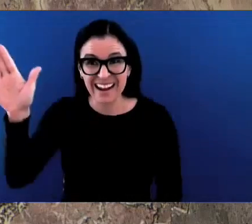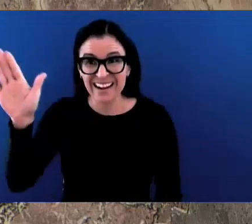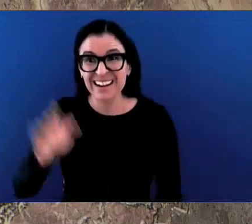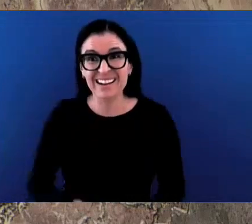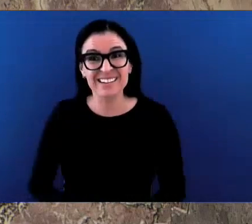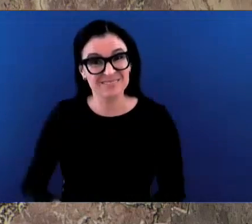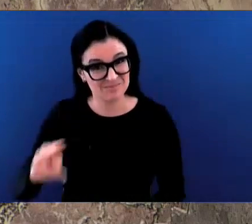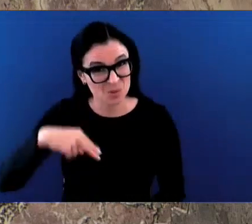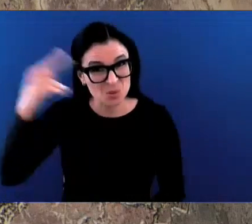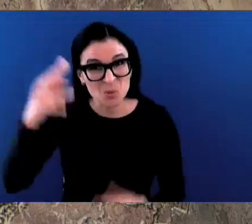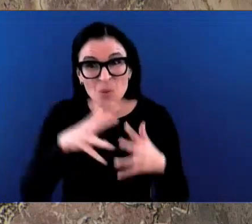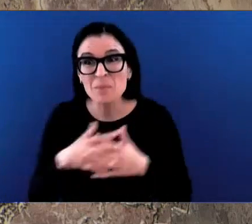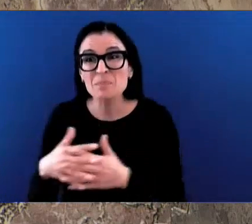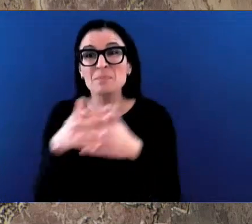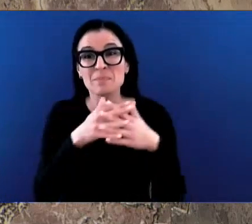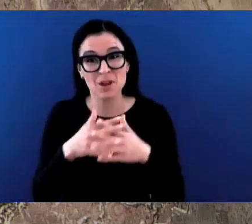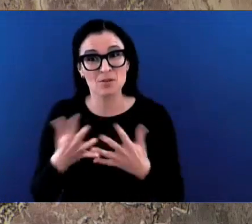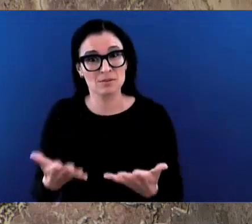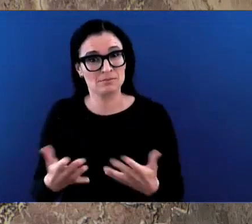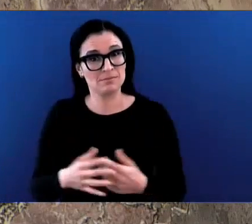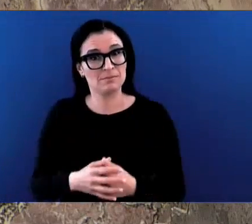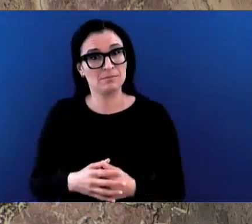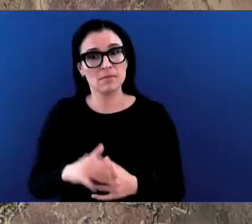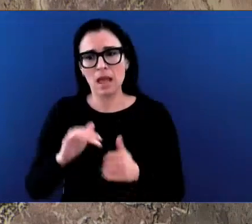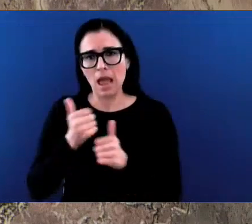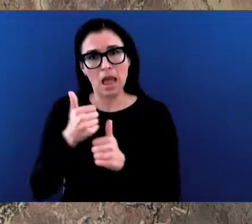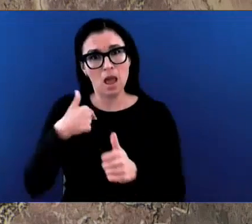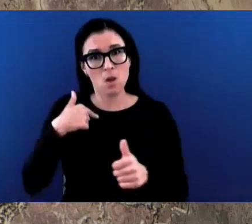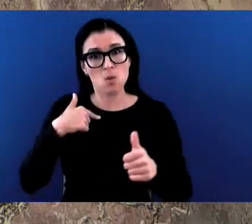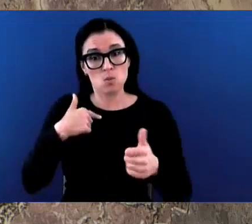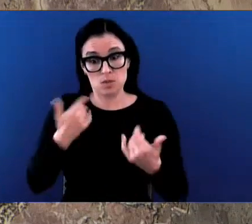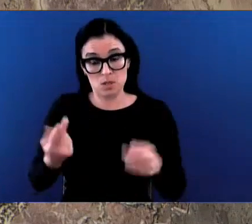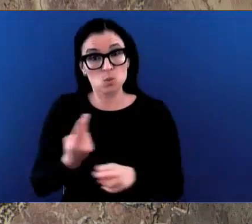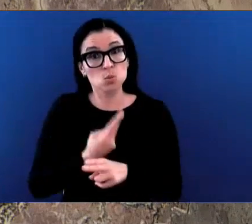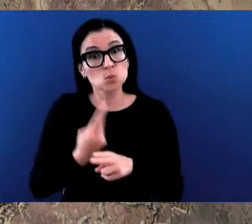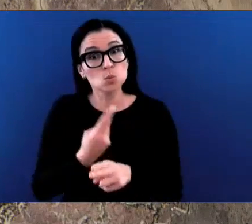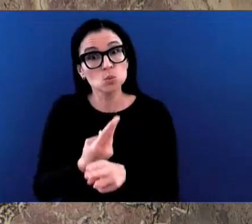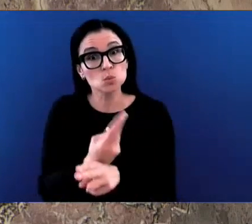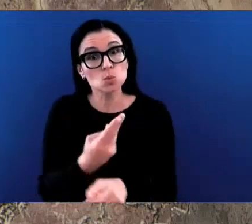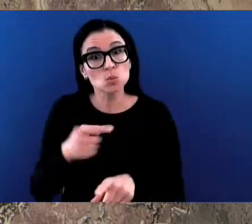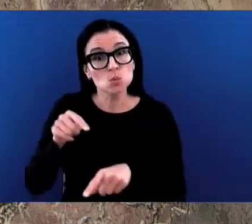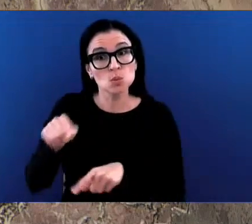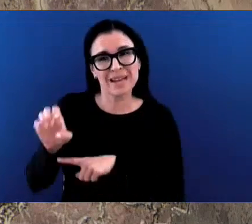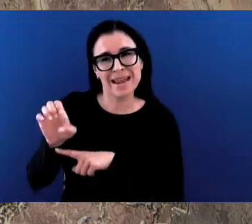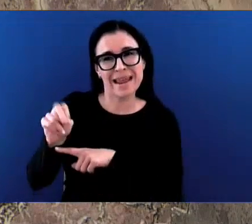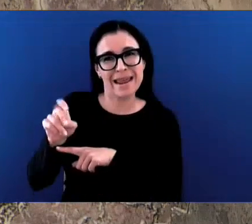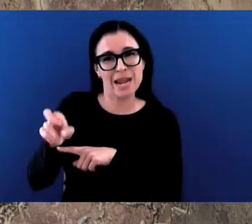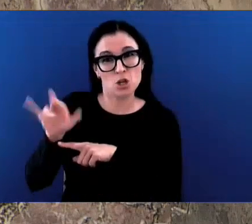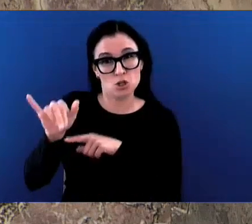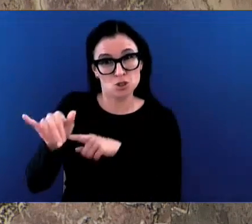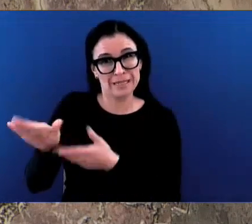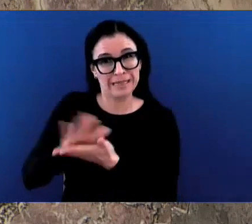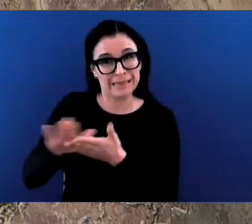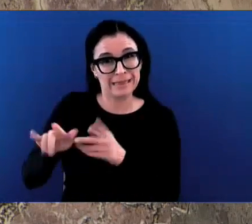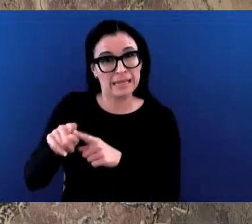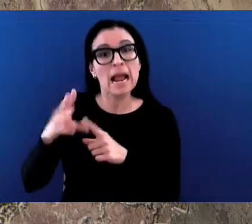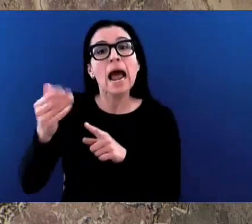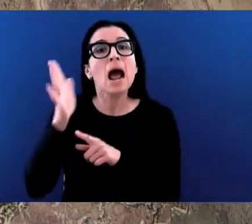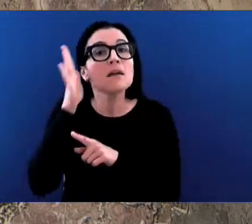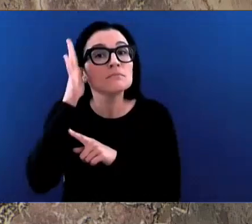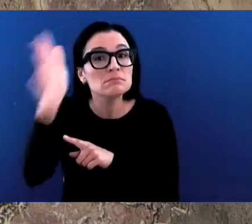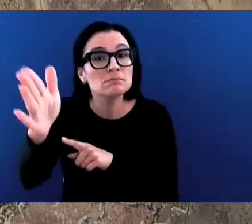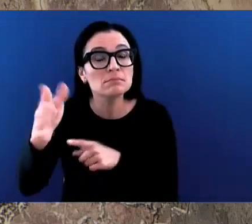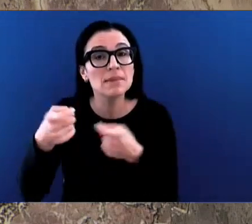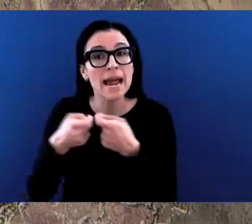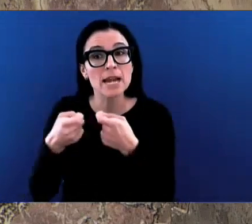existing energy after the selection of the new Premier was the new Energy Action Framework,